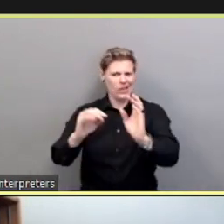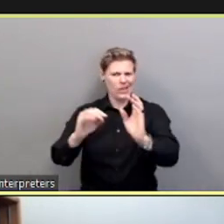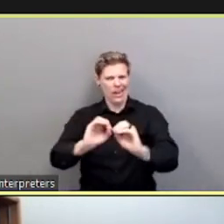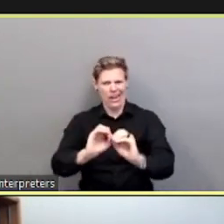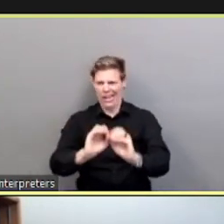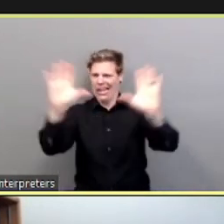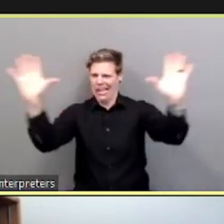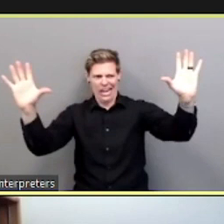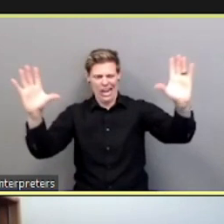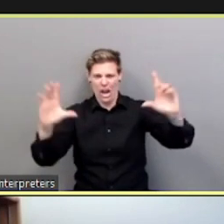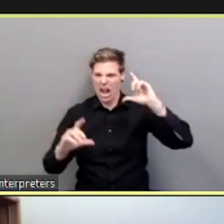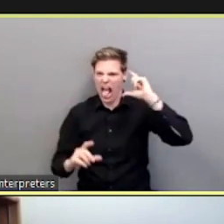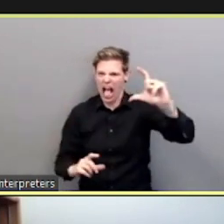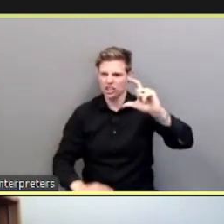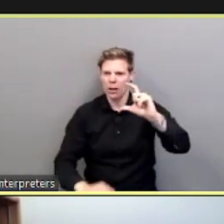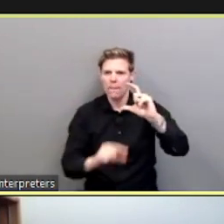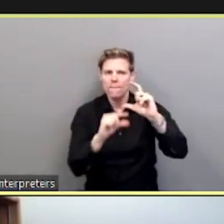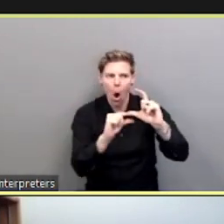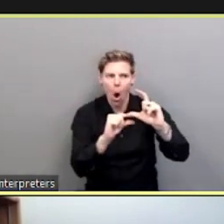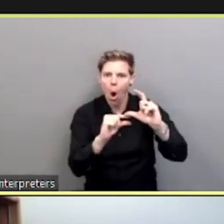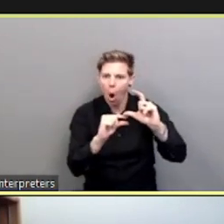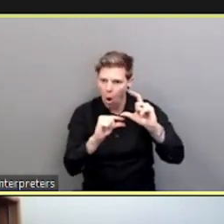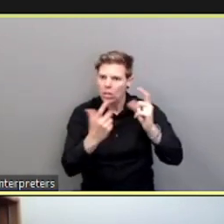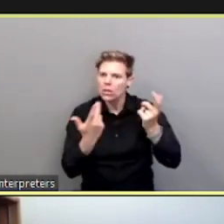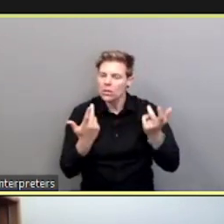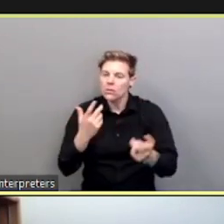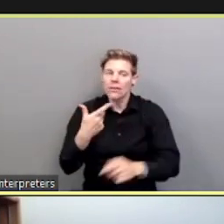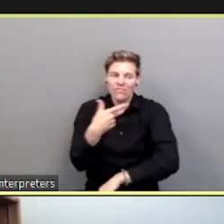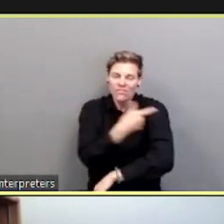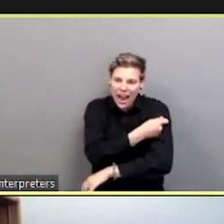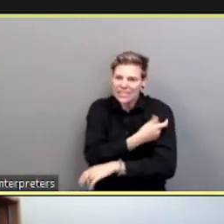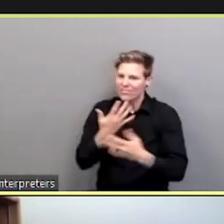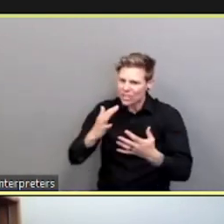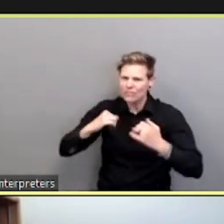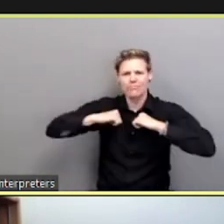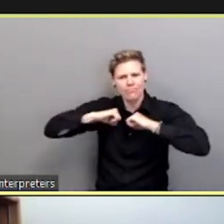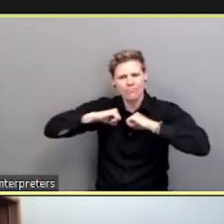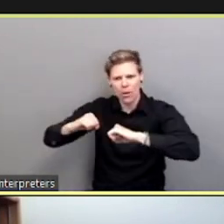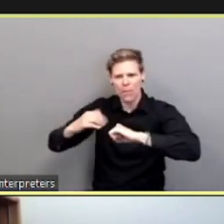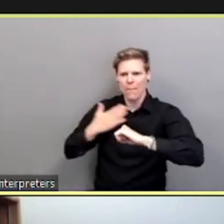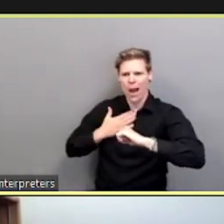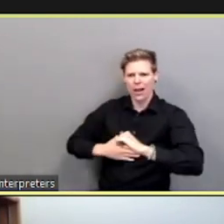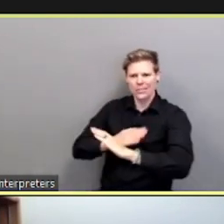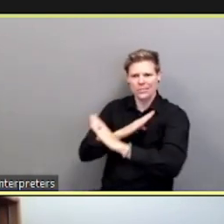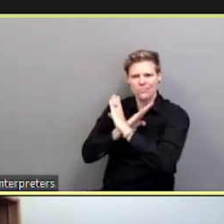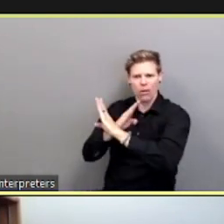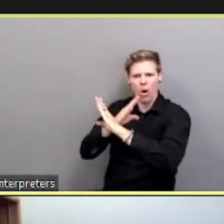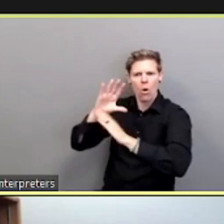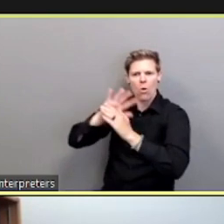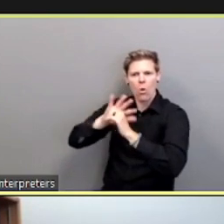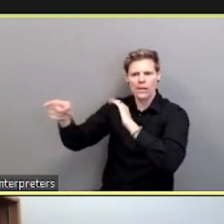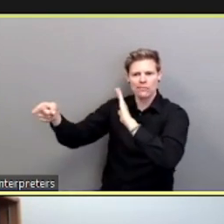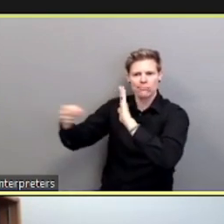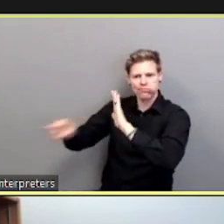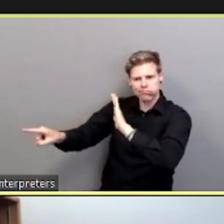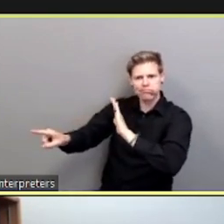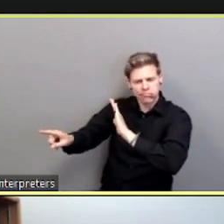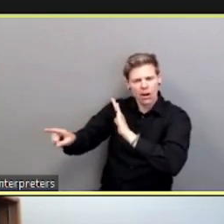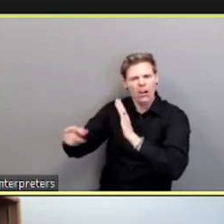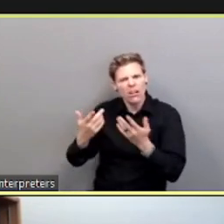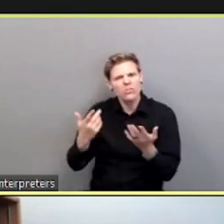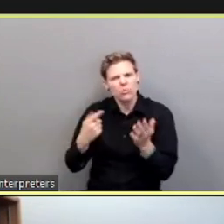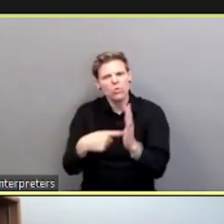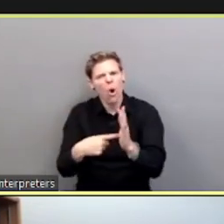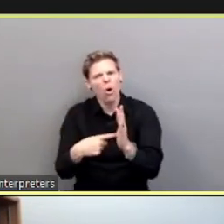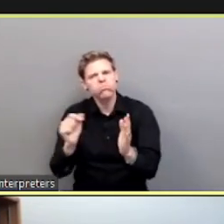that the COVID-19 vaccines afford us against this virus. So let's go ahead and